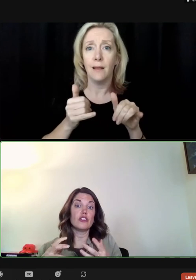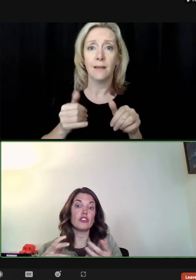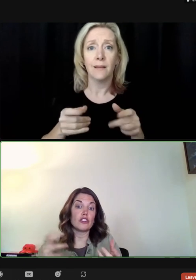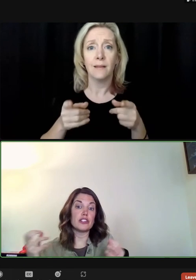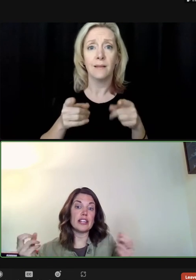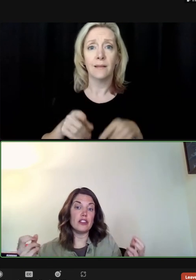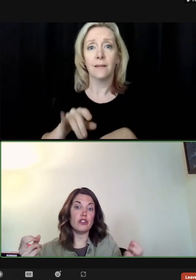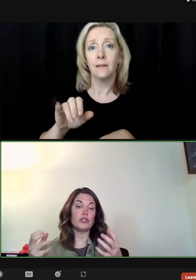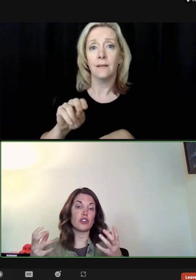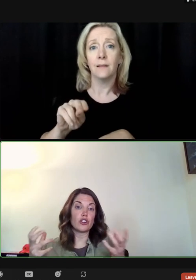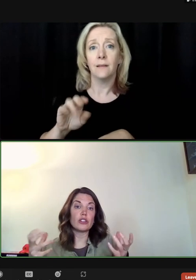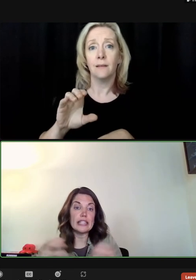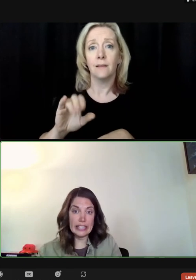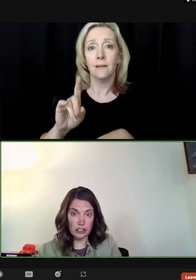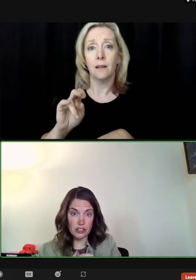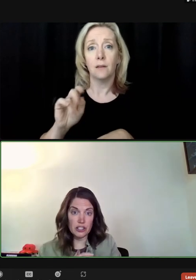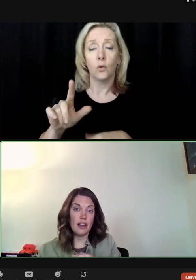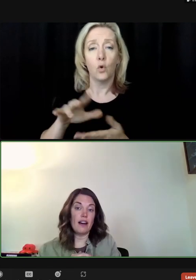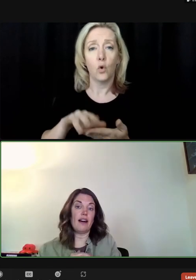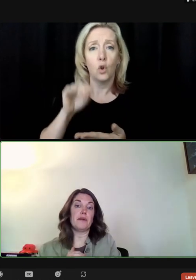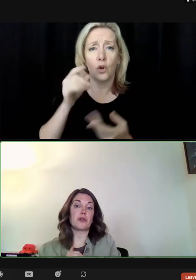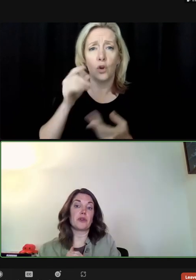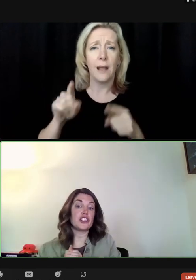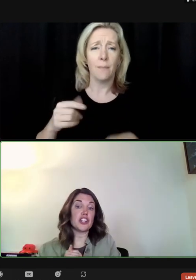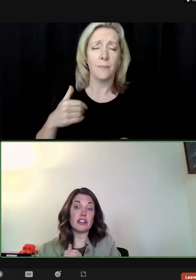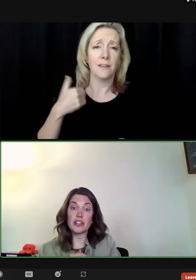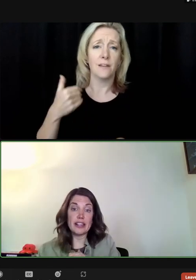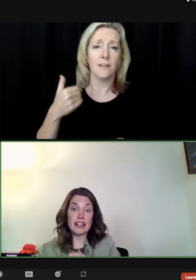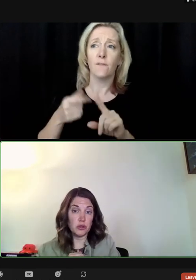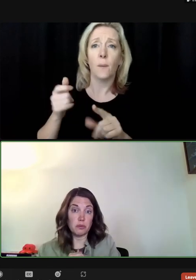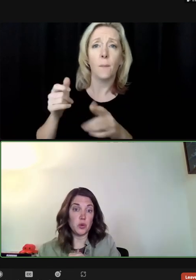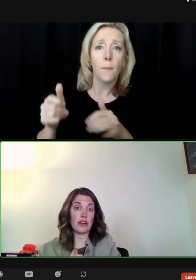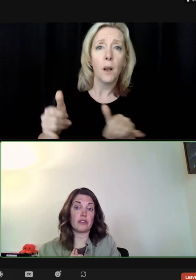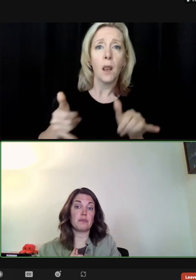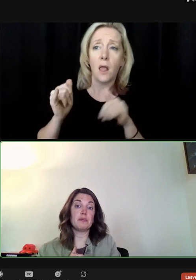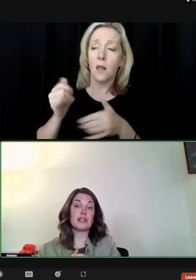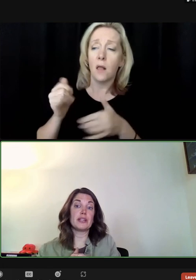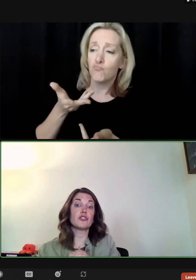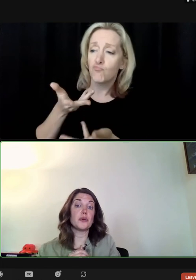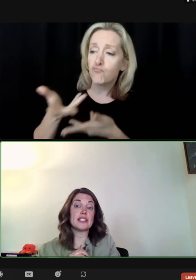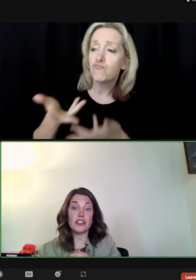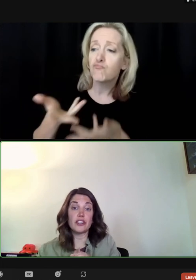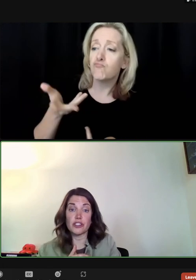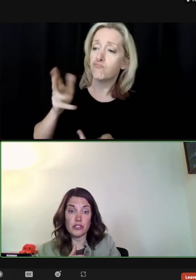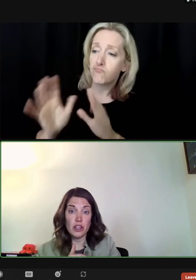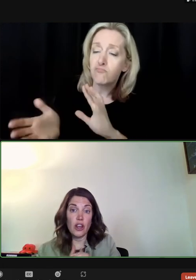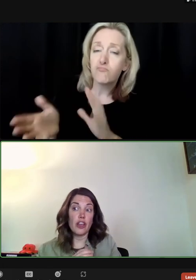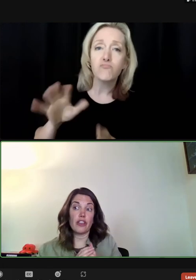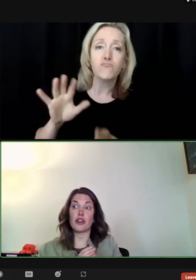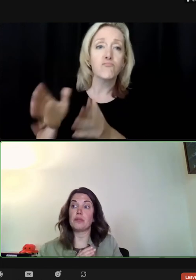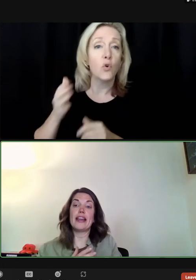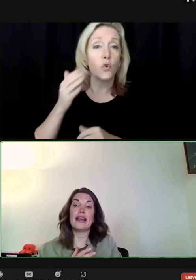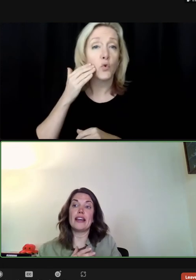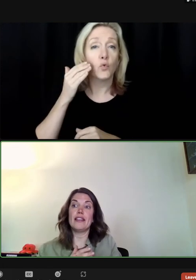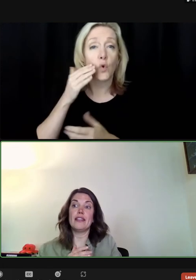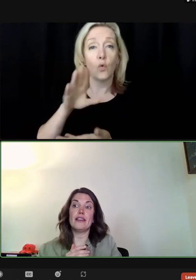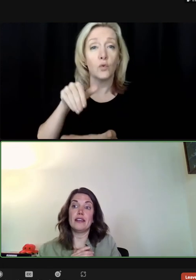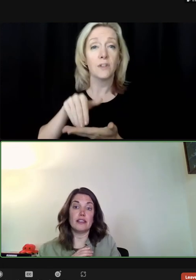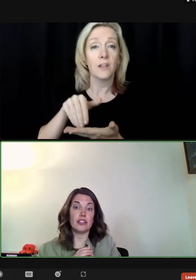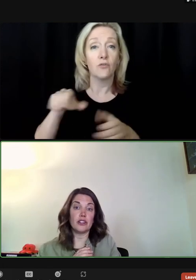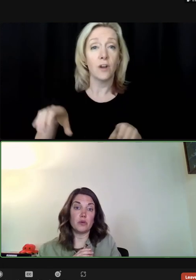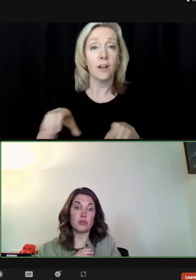is learned in those early years, early childhood classrooms where kids are doing centers. They're